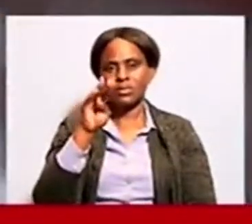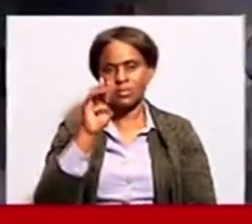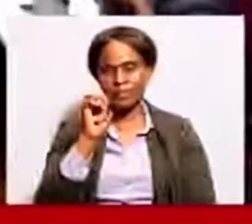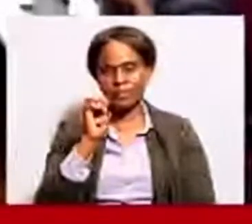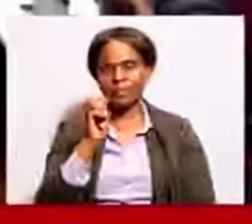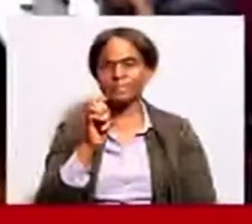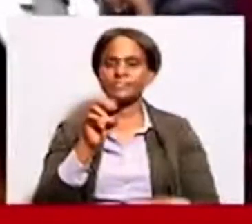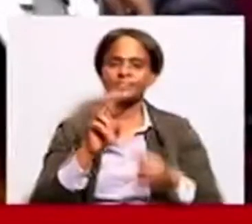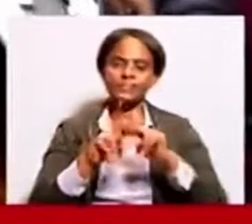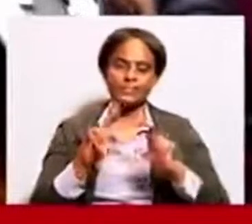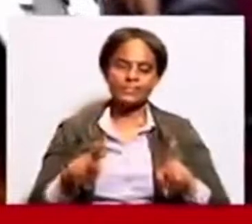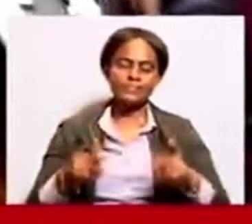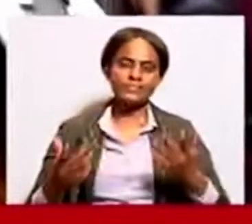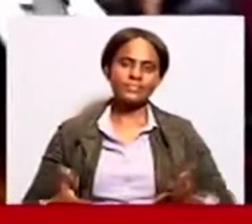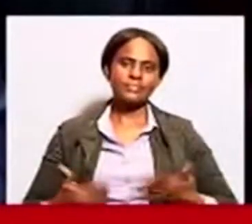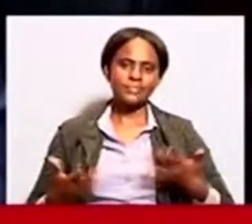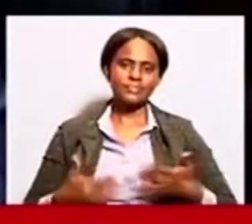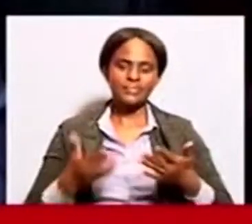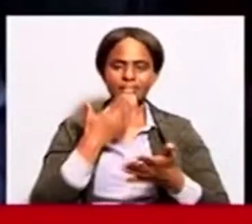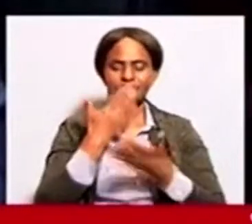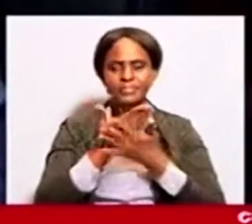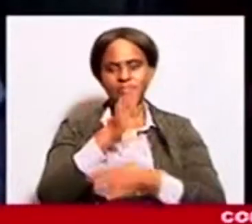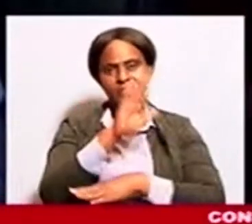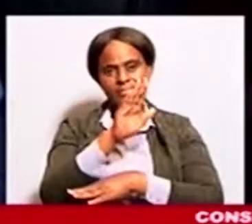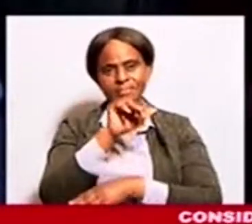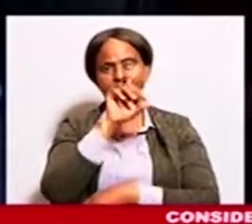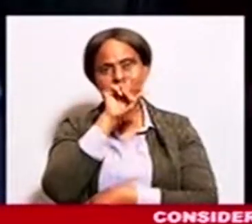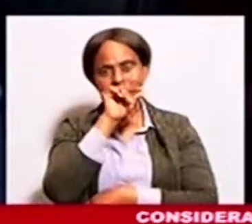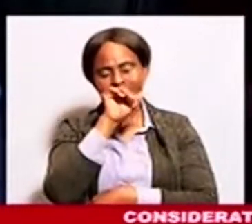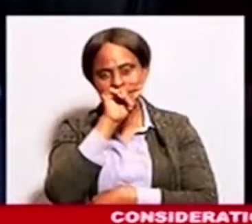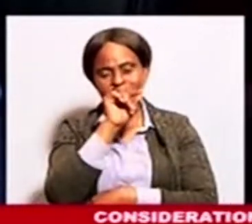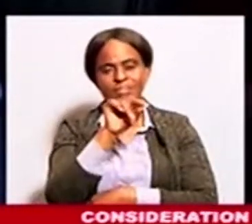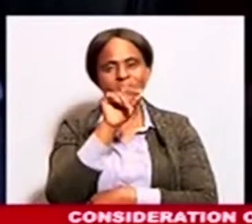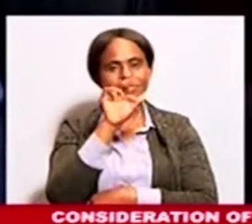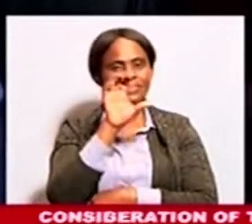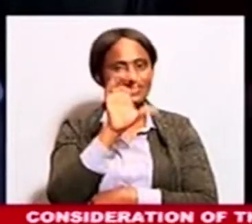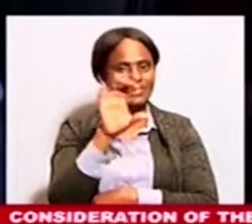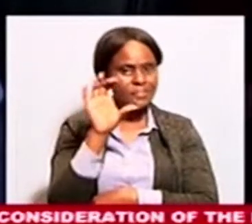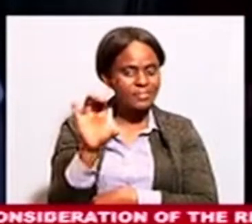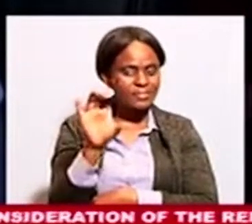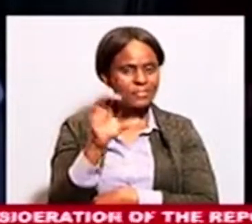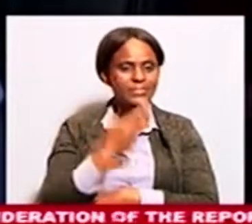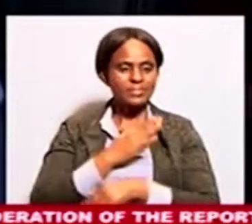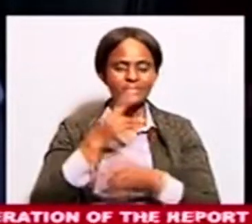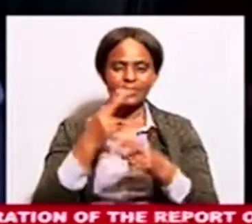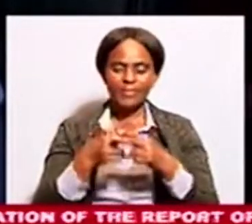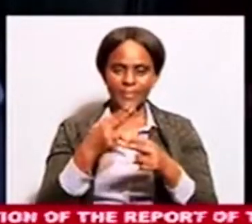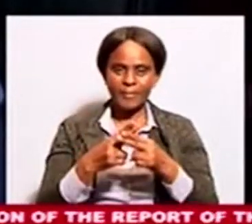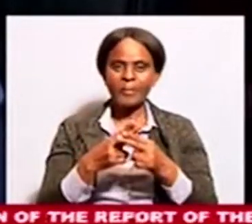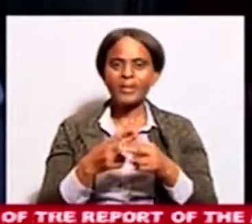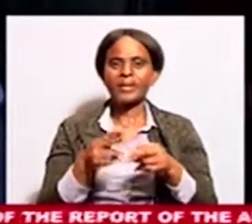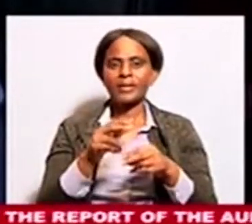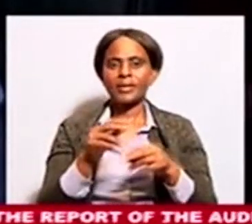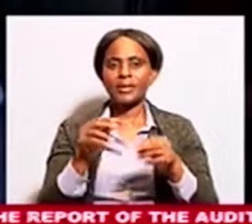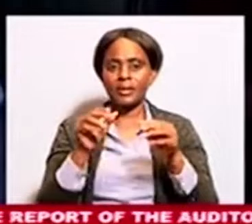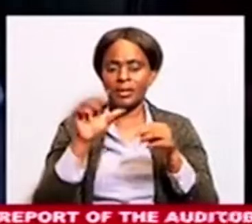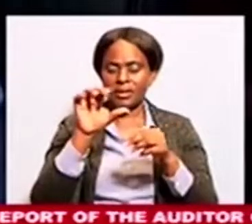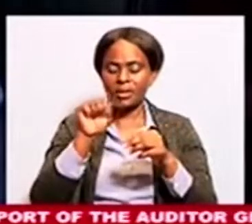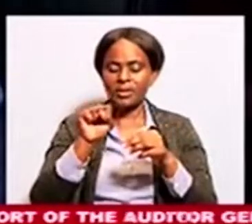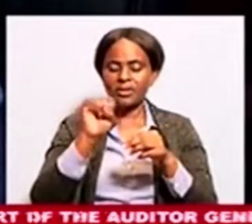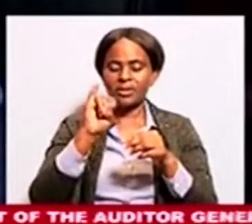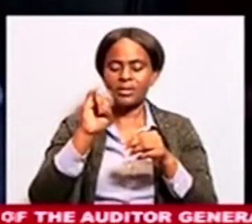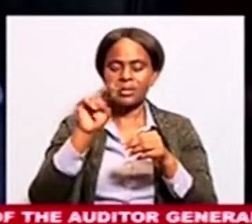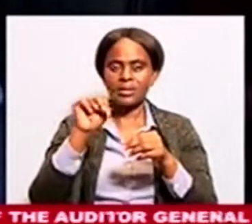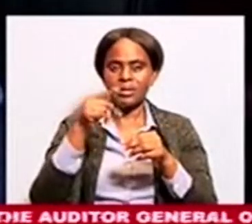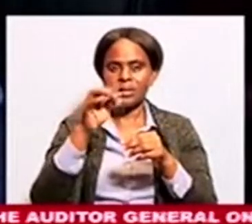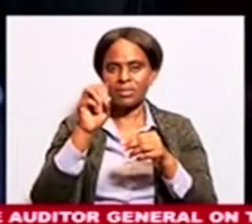Chair, I'm grateful. Good afternoon, Livingstone City Council. My name is Singombe Edgar, representing